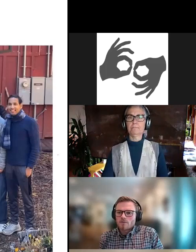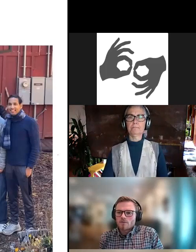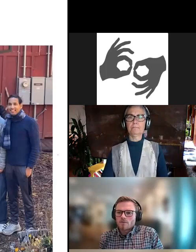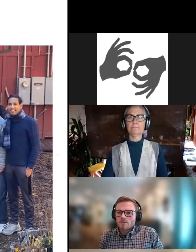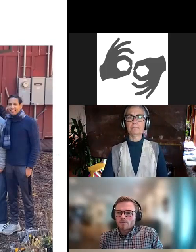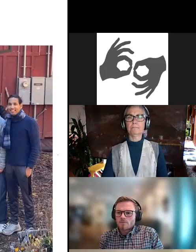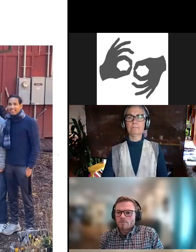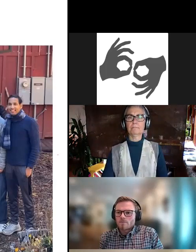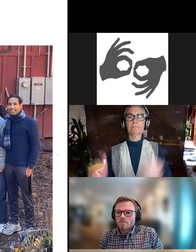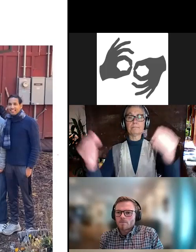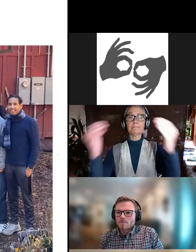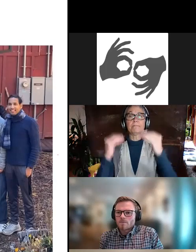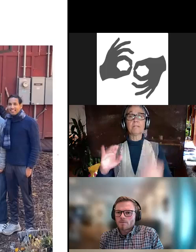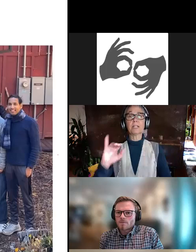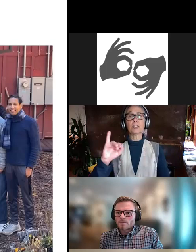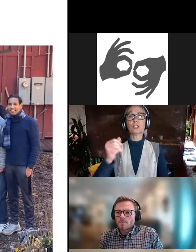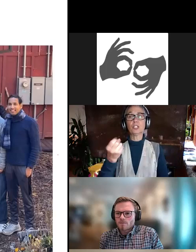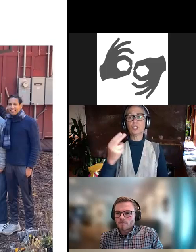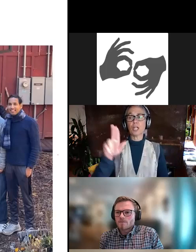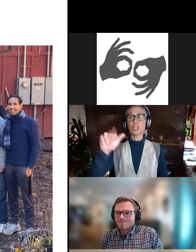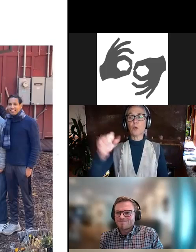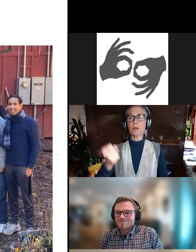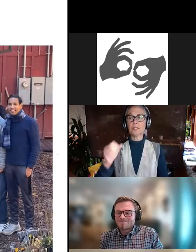Next up is Joshua's iPhone.